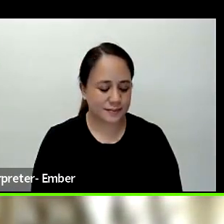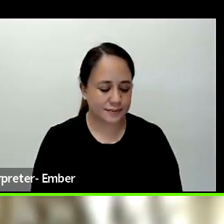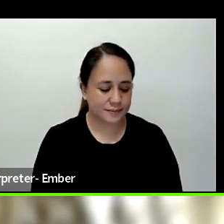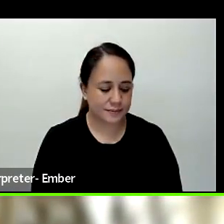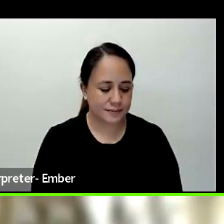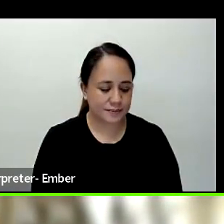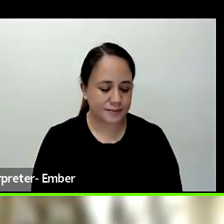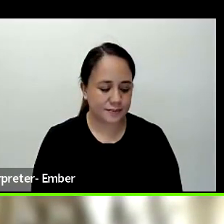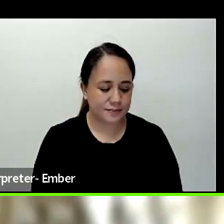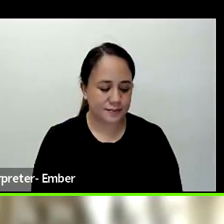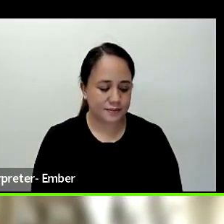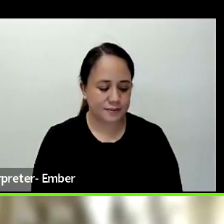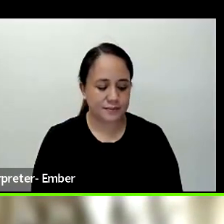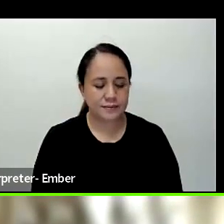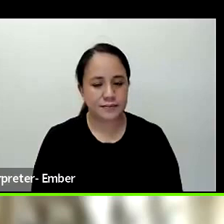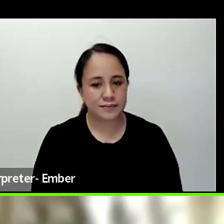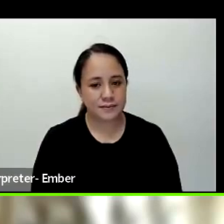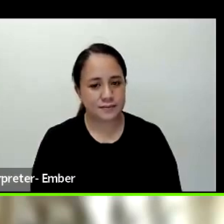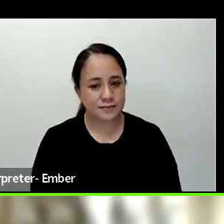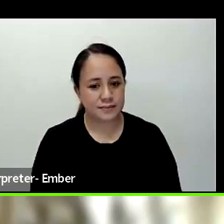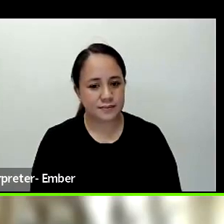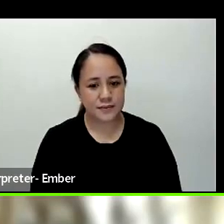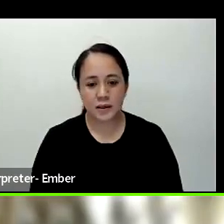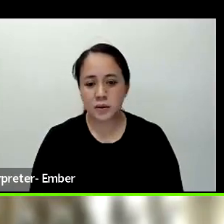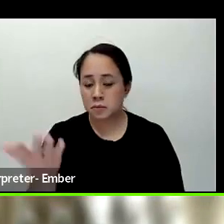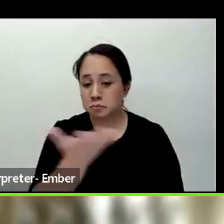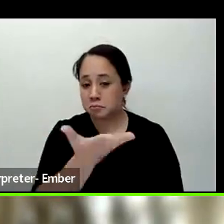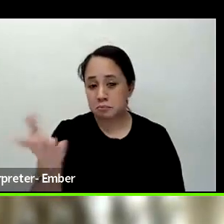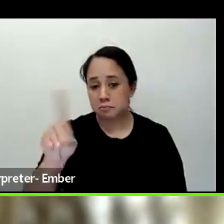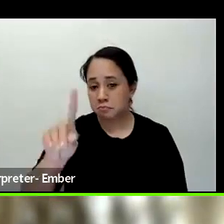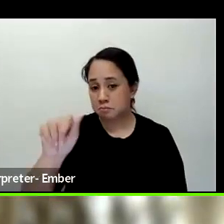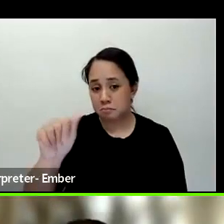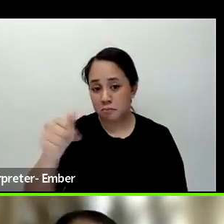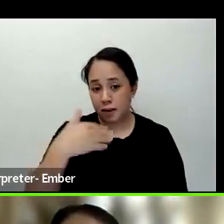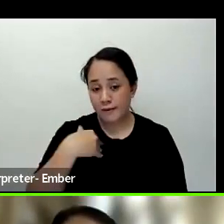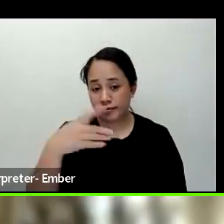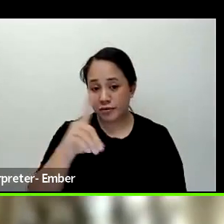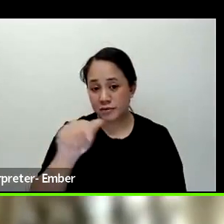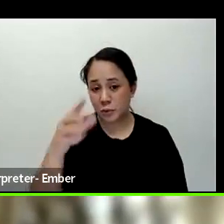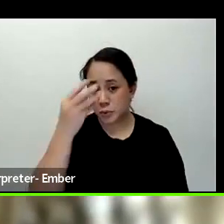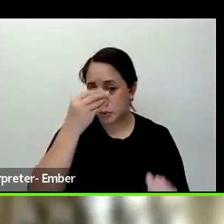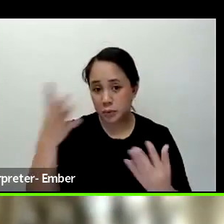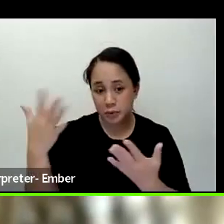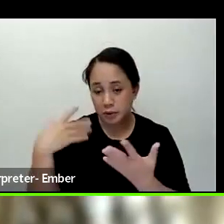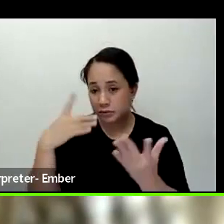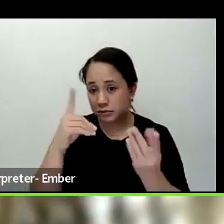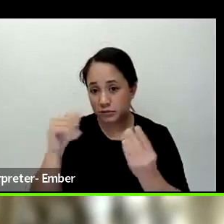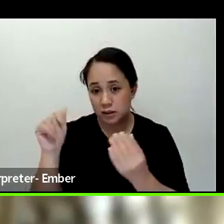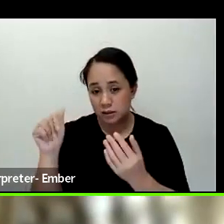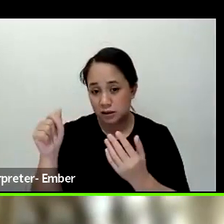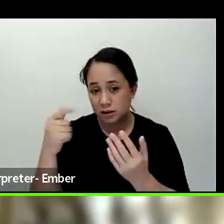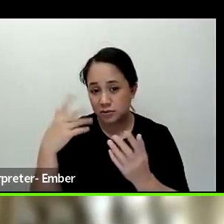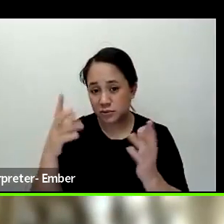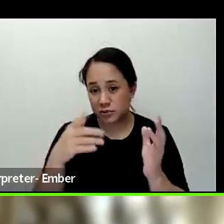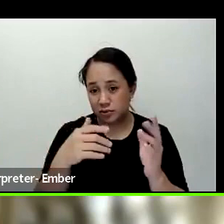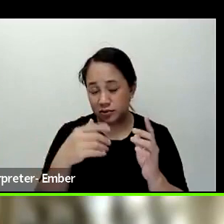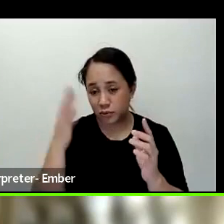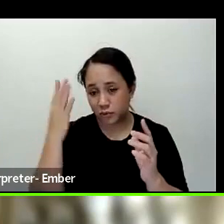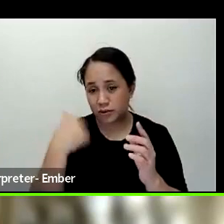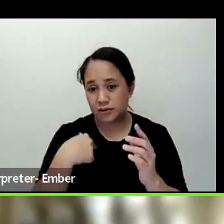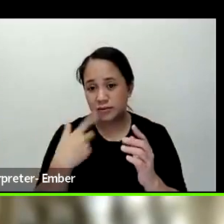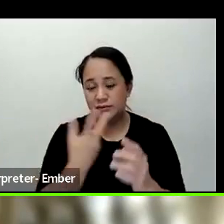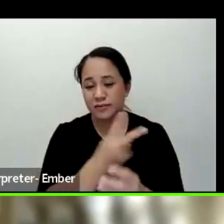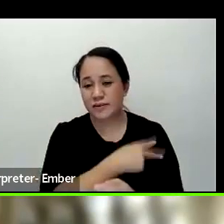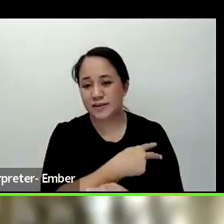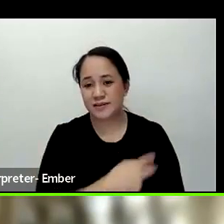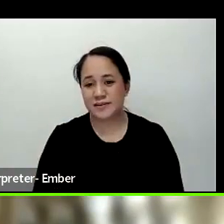Do we have data? Or can we say something about that? Deaths avoided because of vaccine.